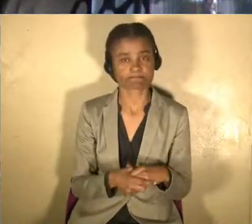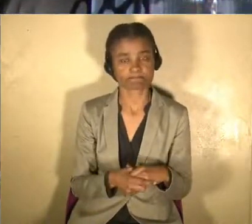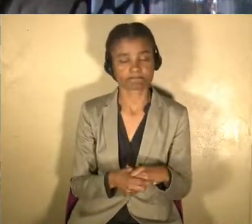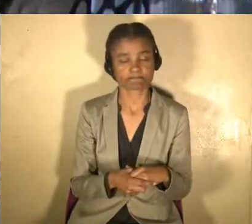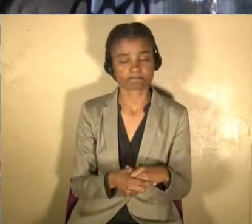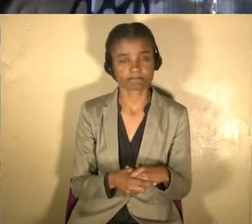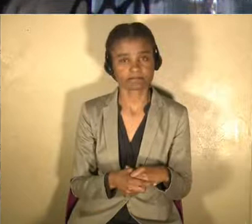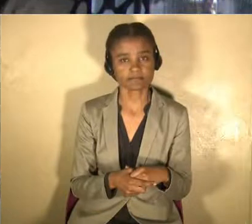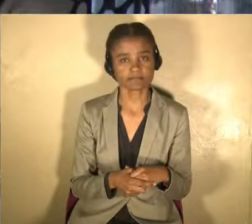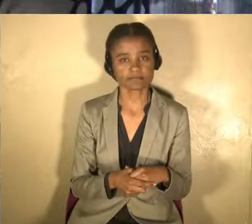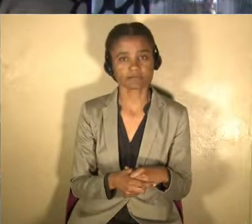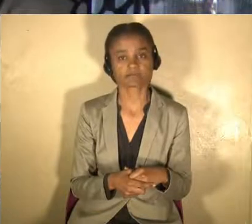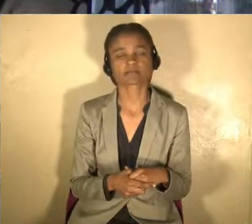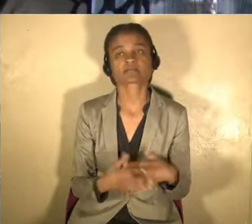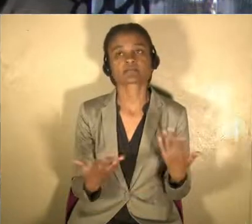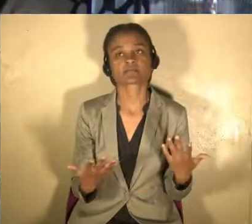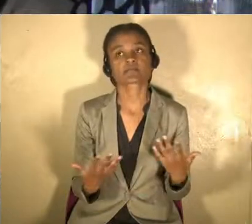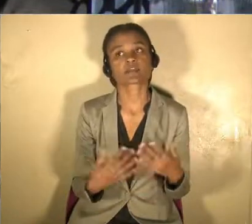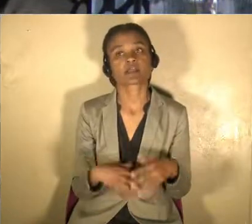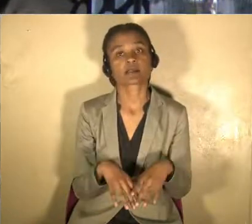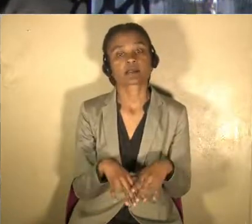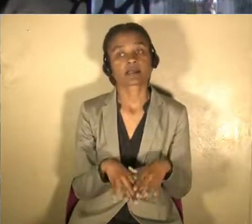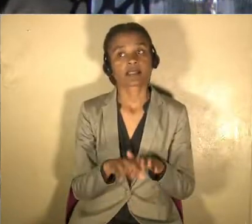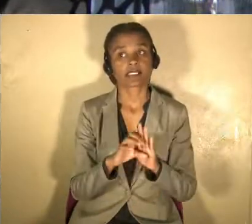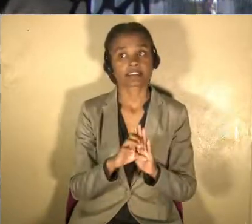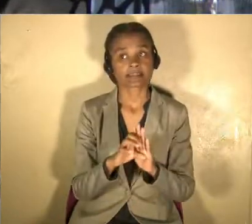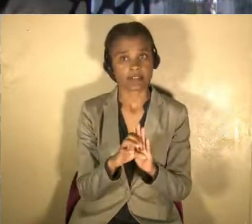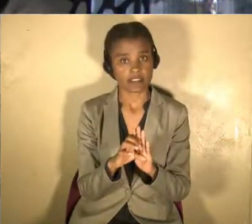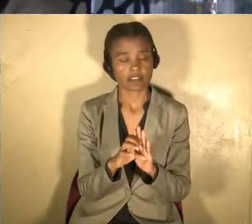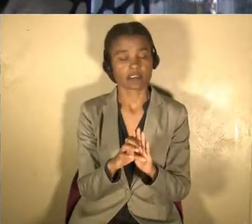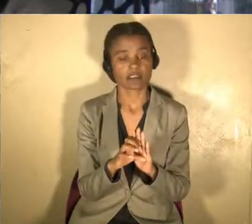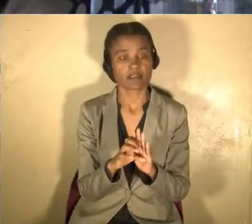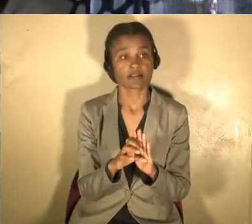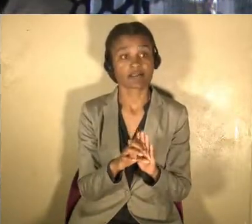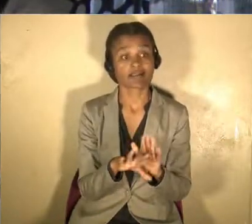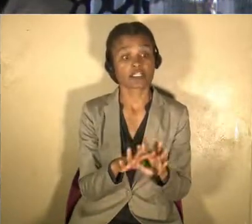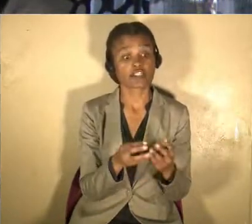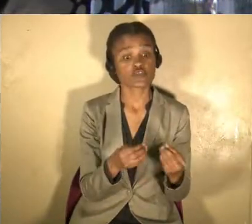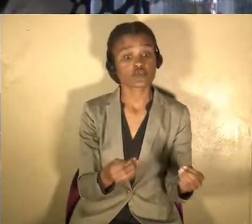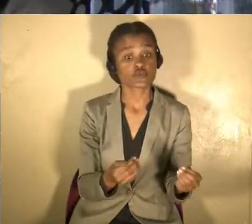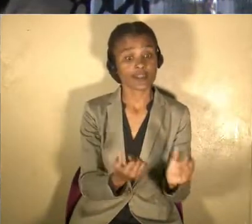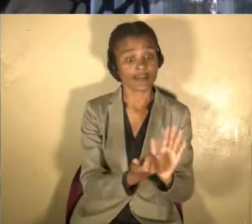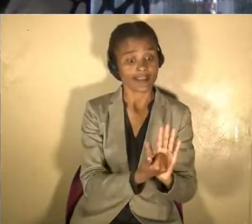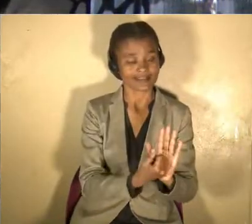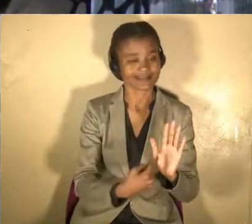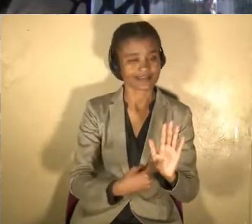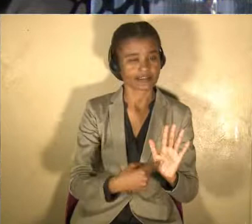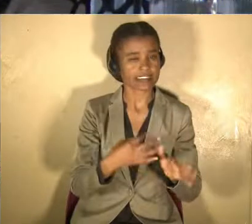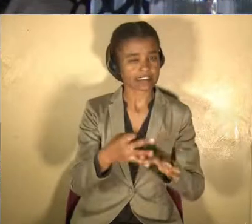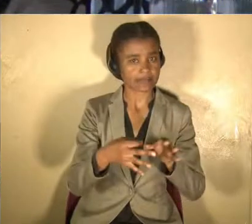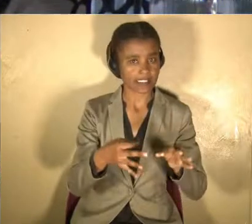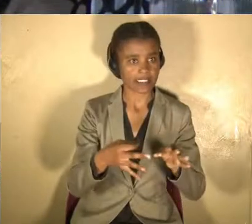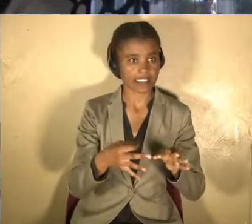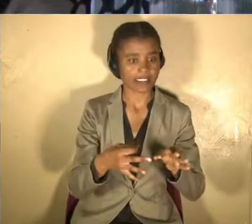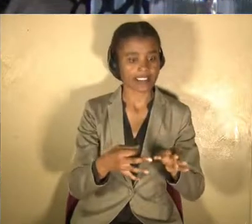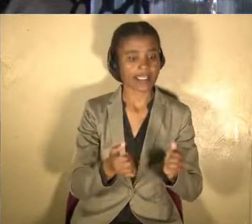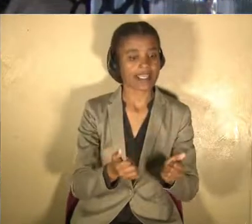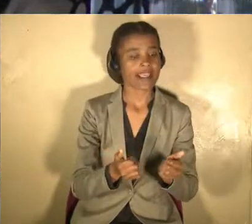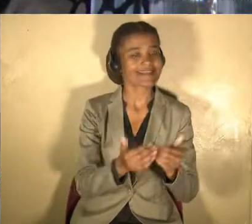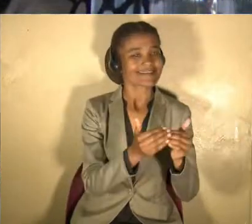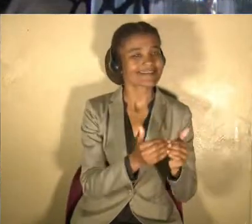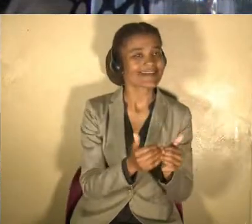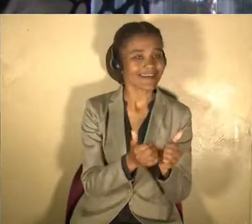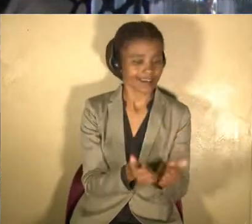In this instance, the Children's Act does in a definition ya caregiver, but aya addwa on this